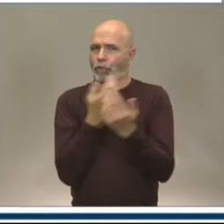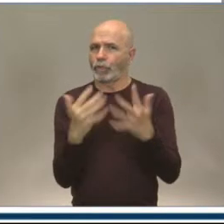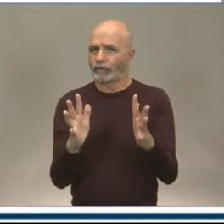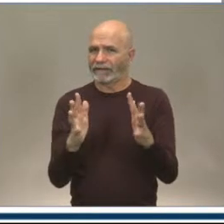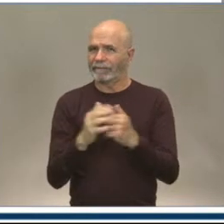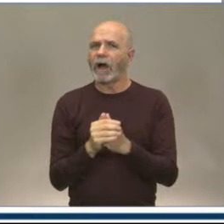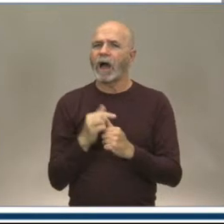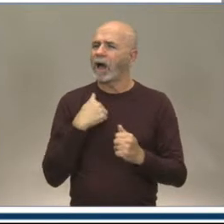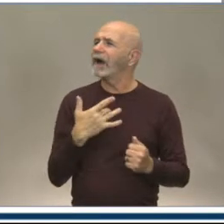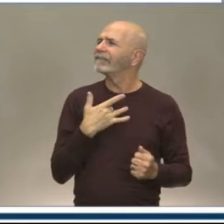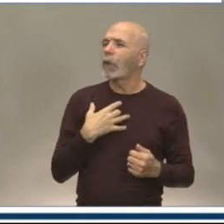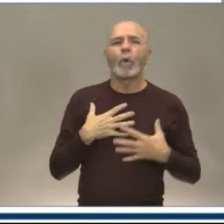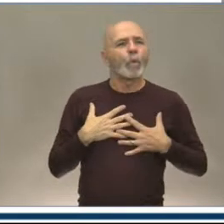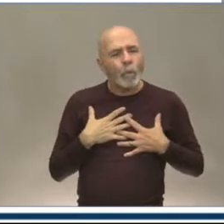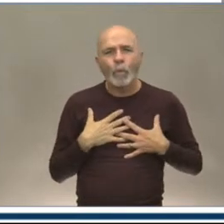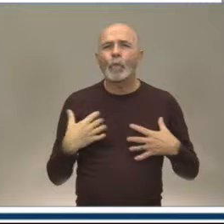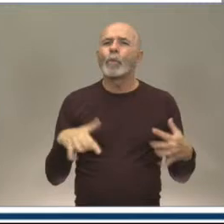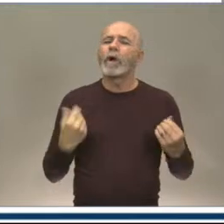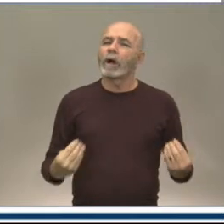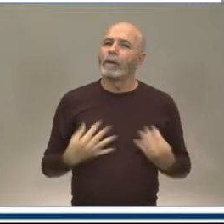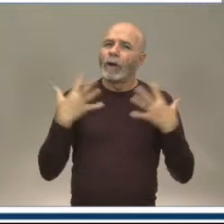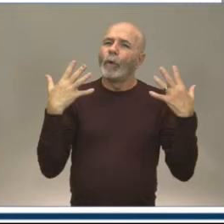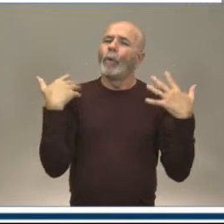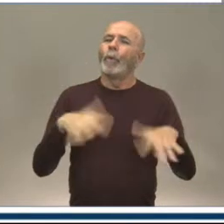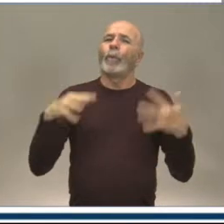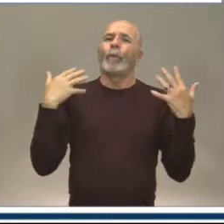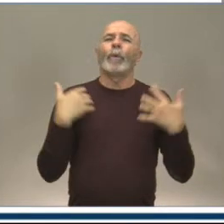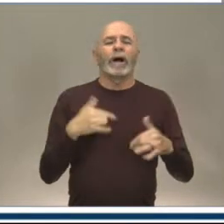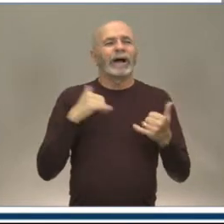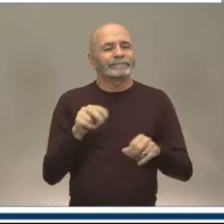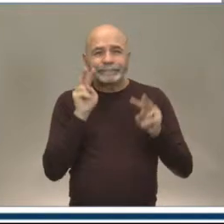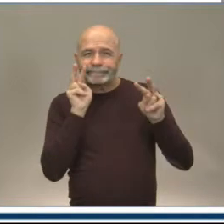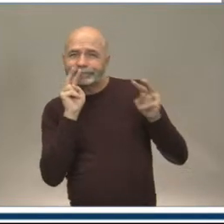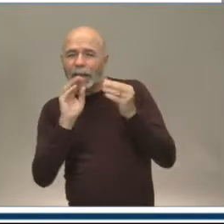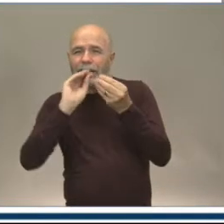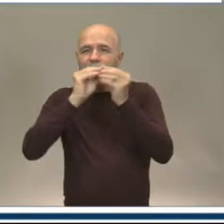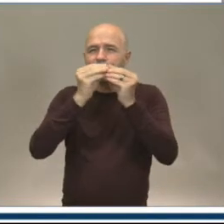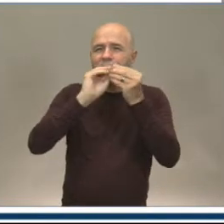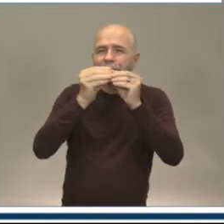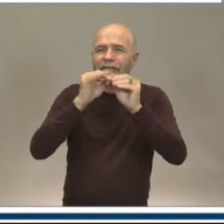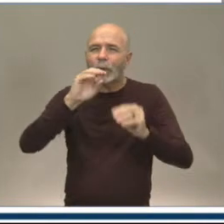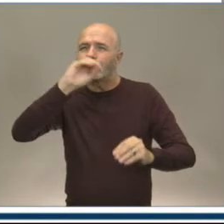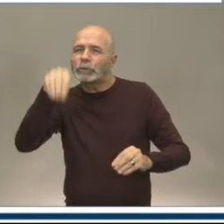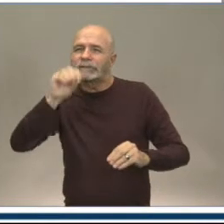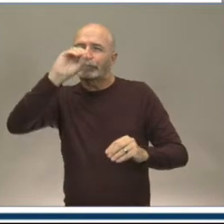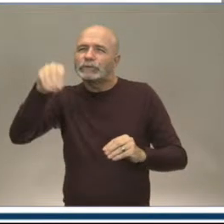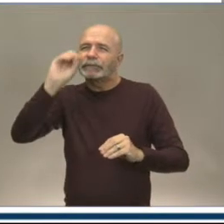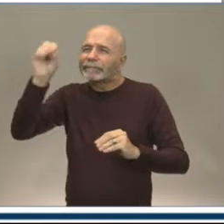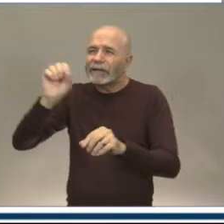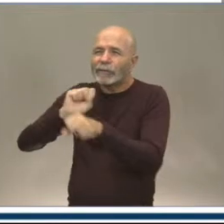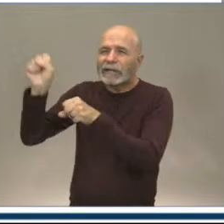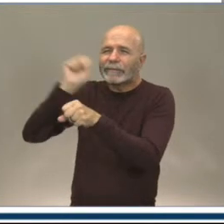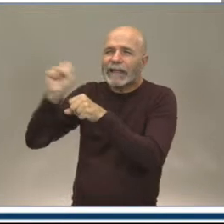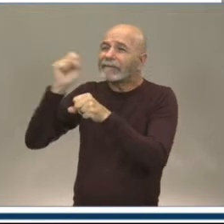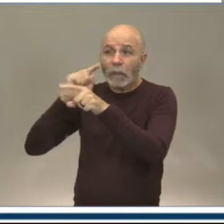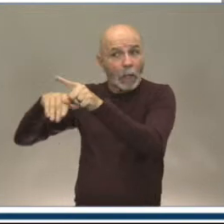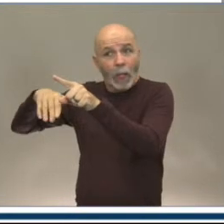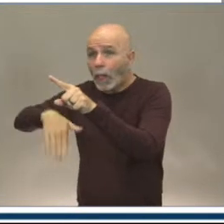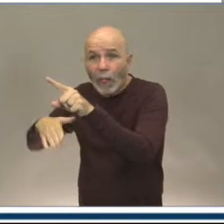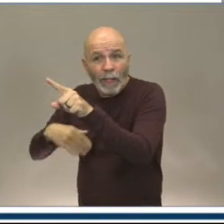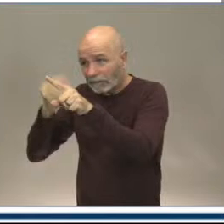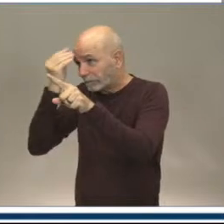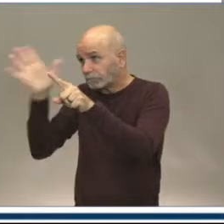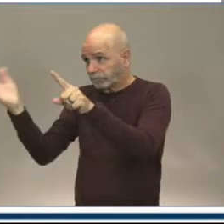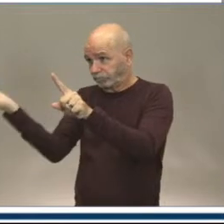encouraging numbers. We're paying close attention to the percentage of staff in all sectors who have not yet reported. But I